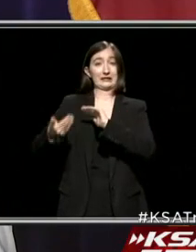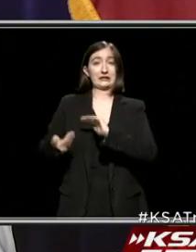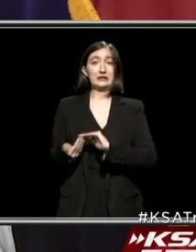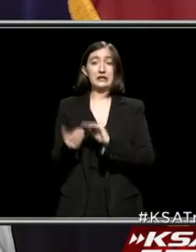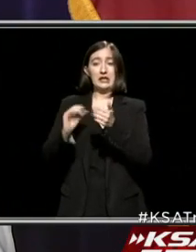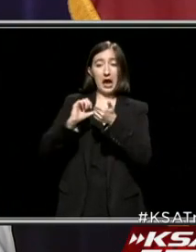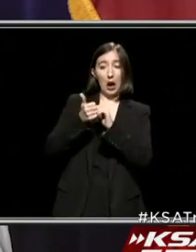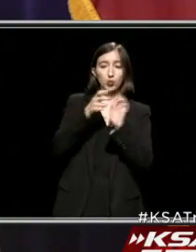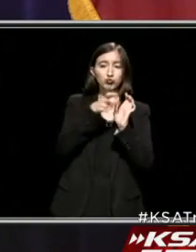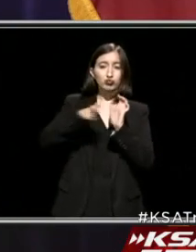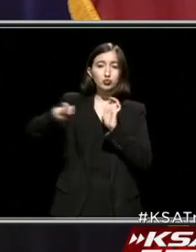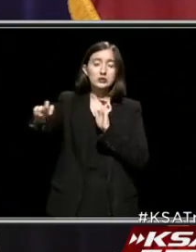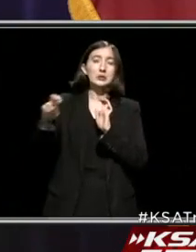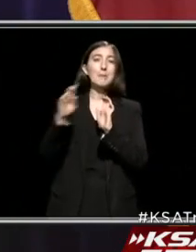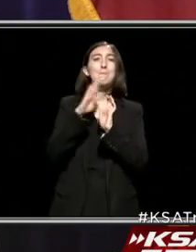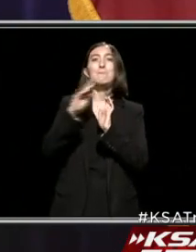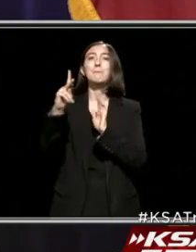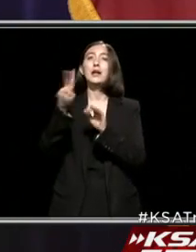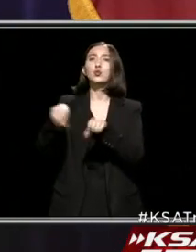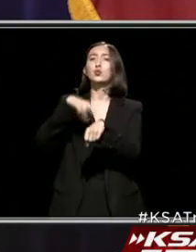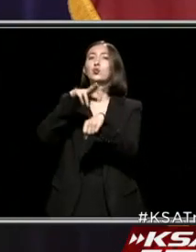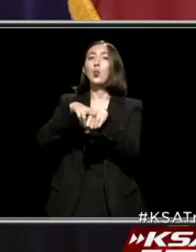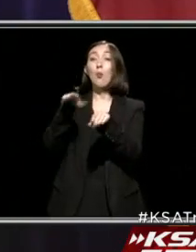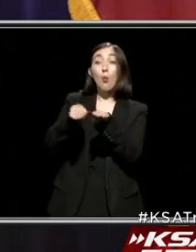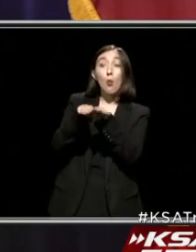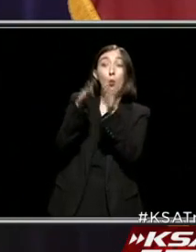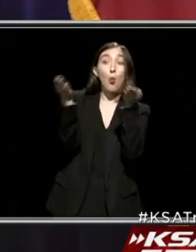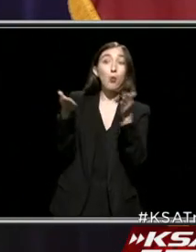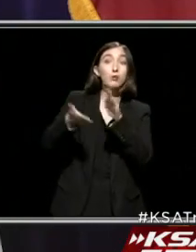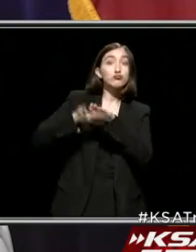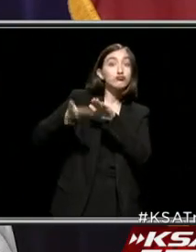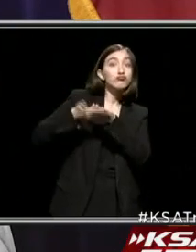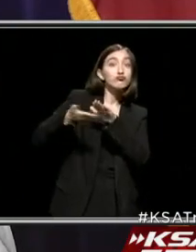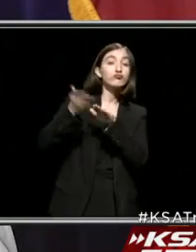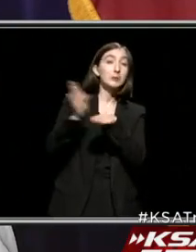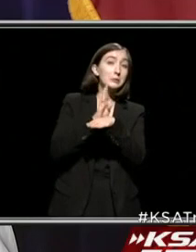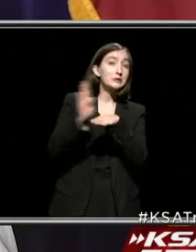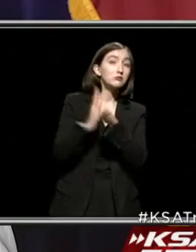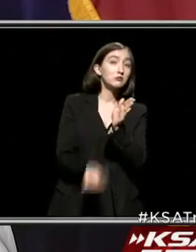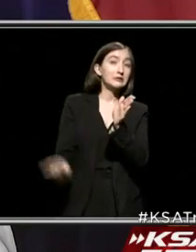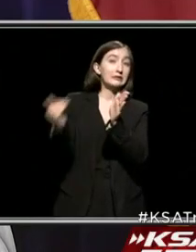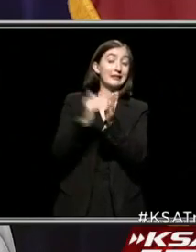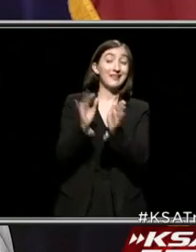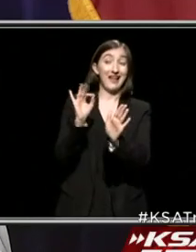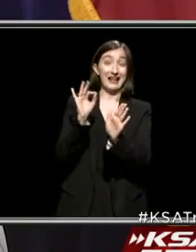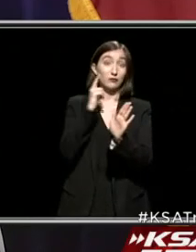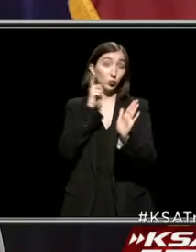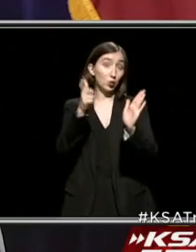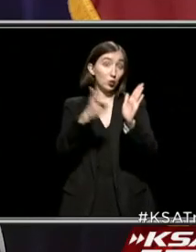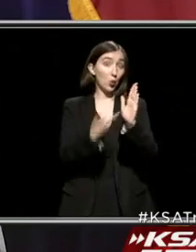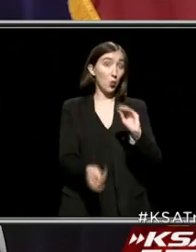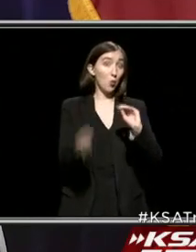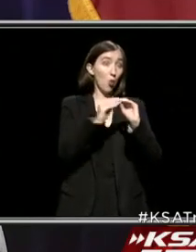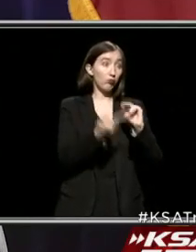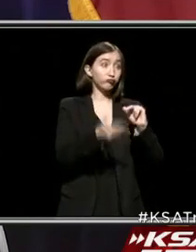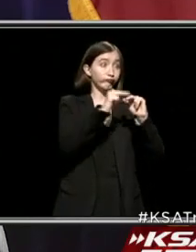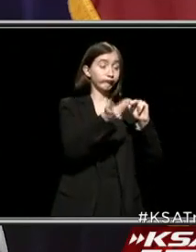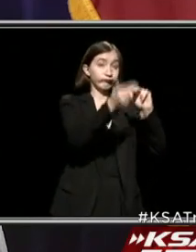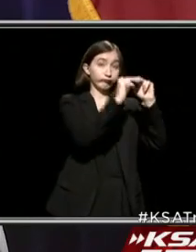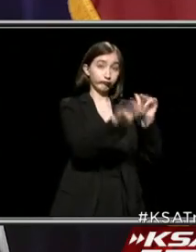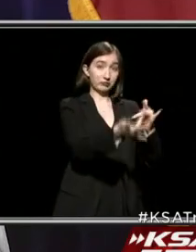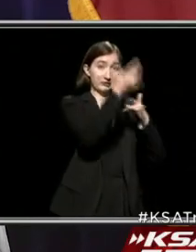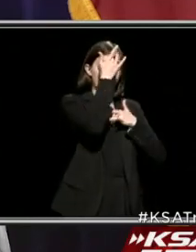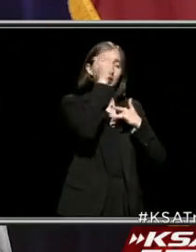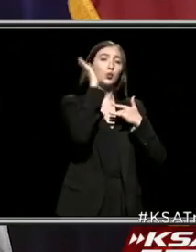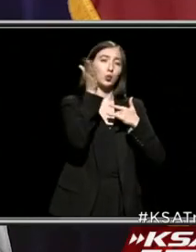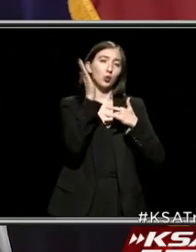them if necessary if we see again outbreaks of this infectious disease. It will be chaired by Dr. Barbara